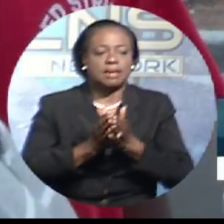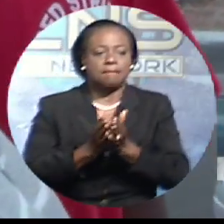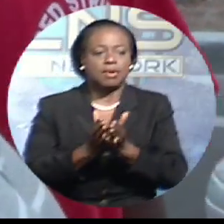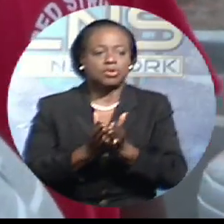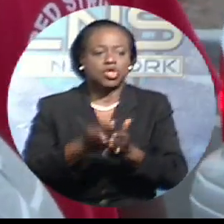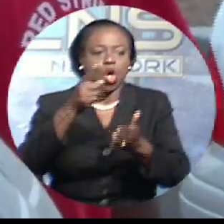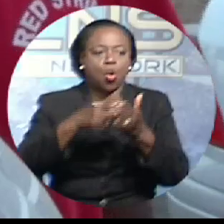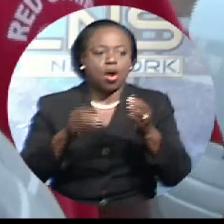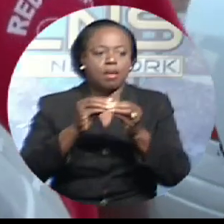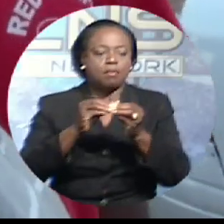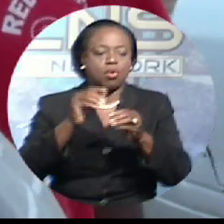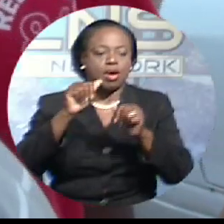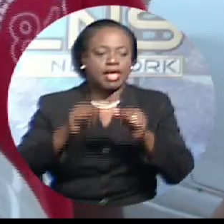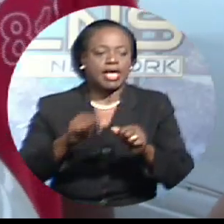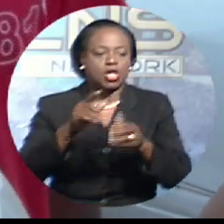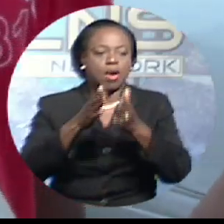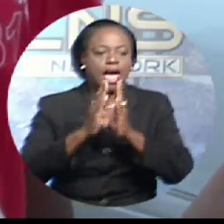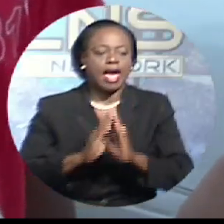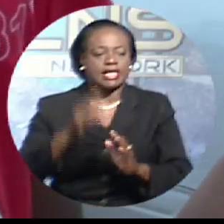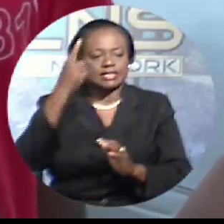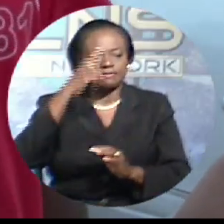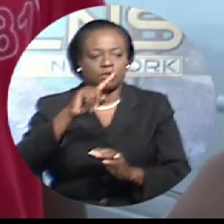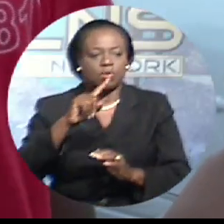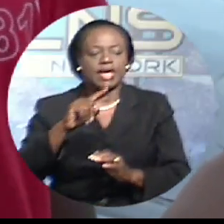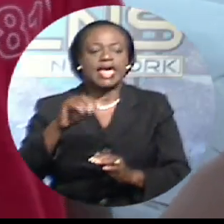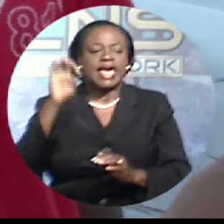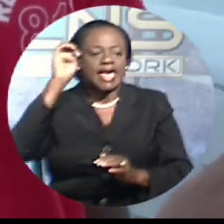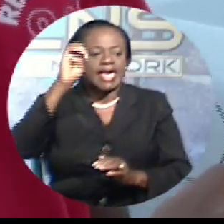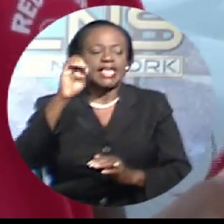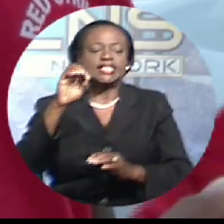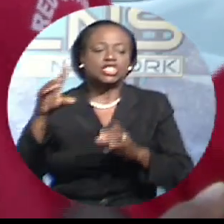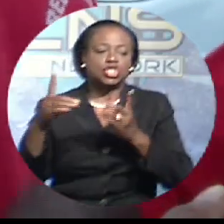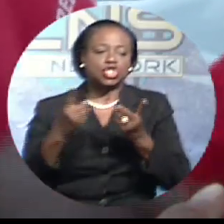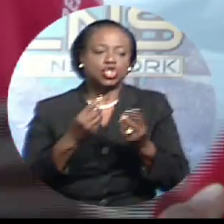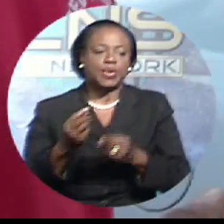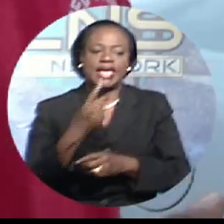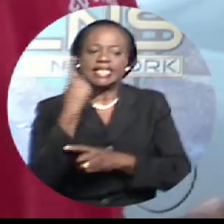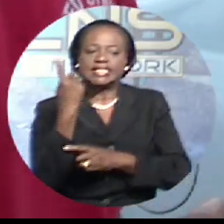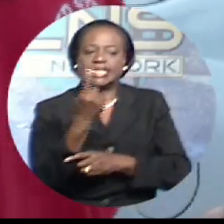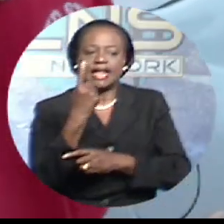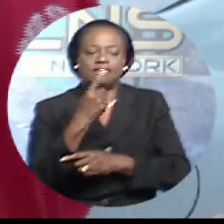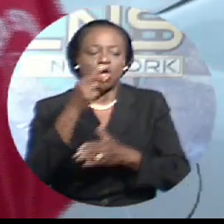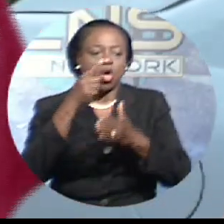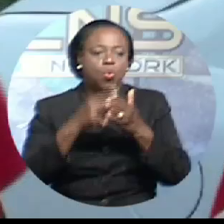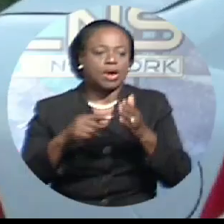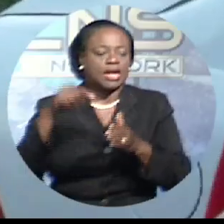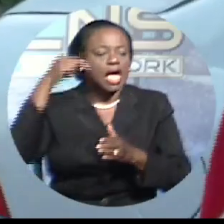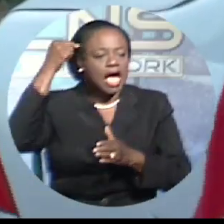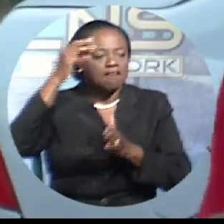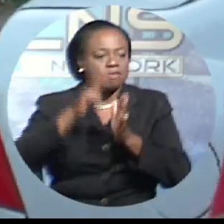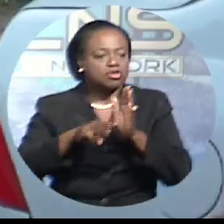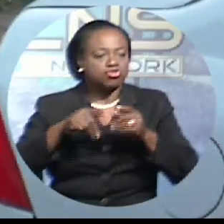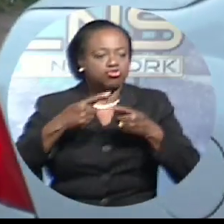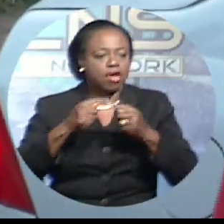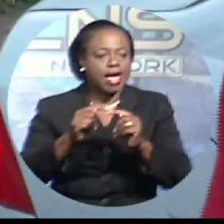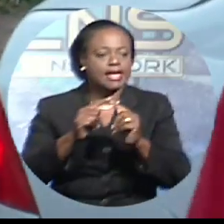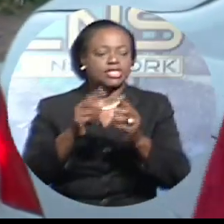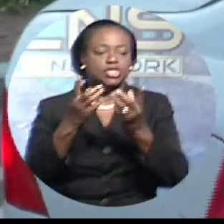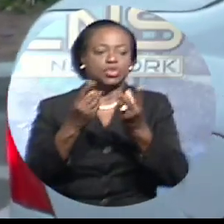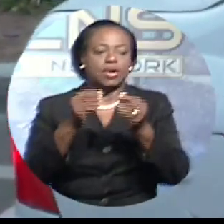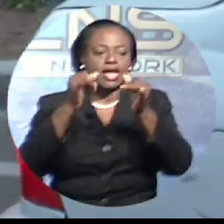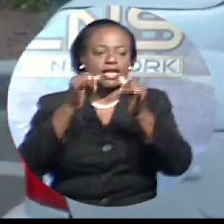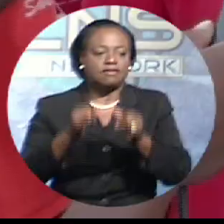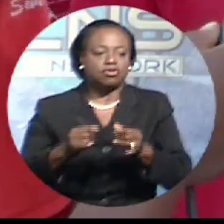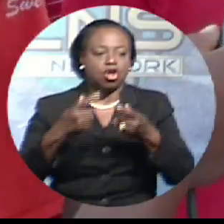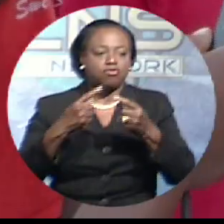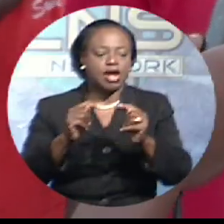more could you ask for? He's doing single-handedly what, I mean, we had governments trying to do, we had individuals trying to do, and